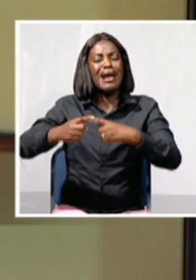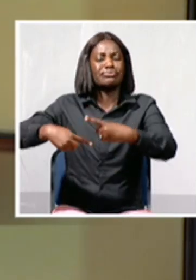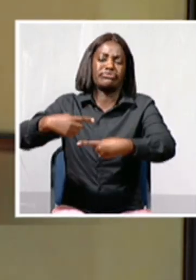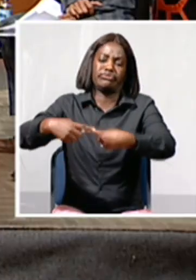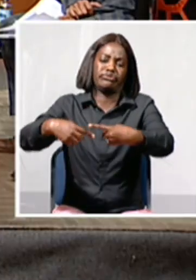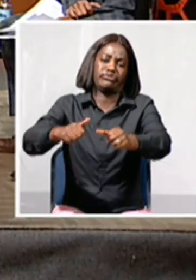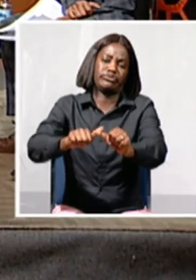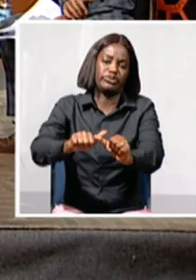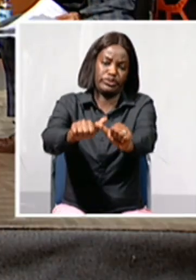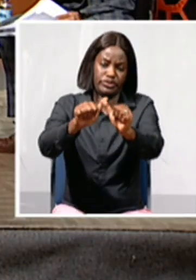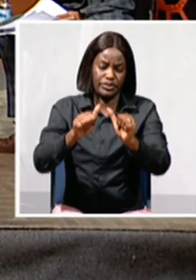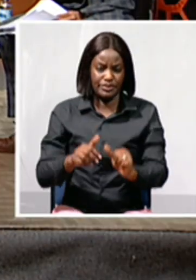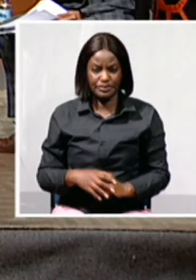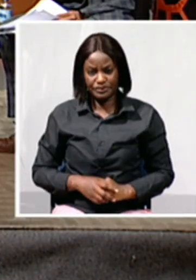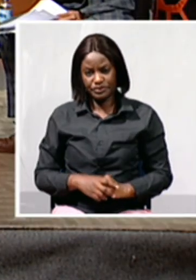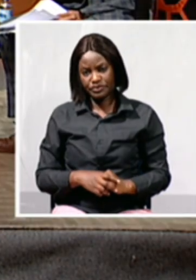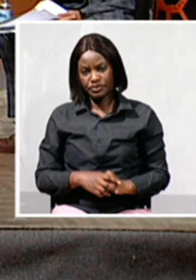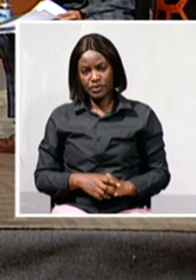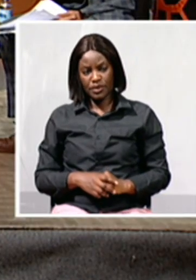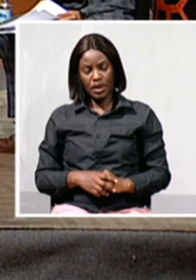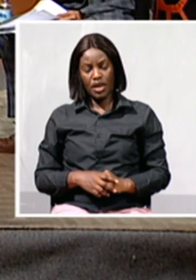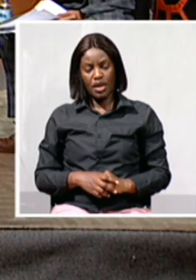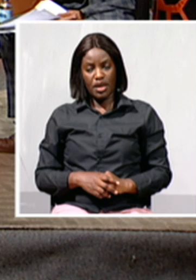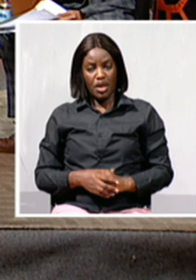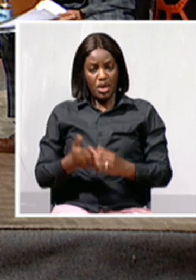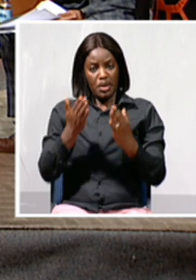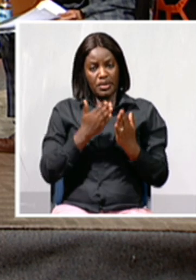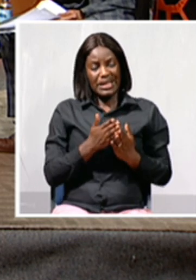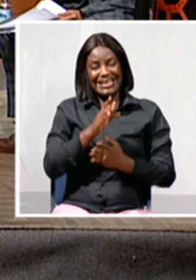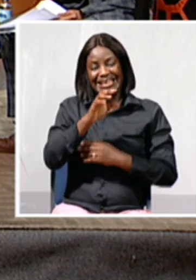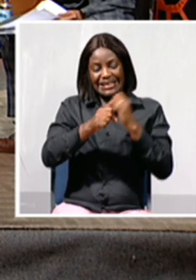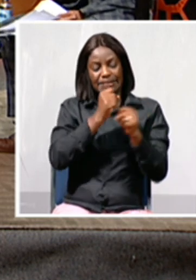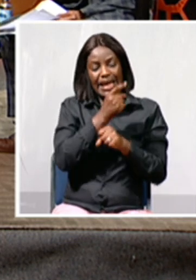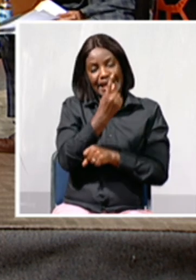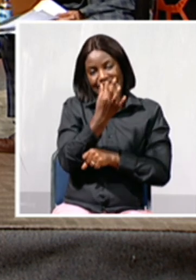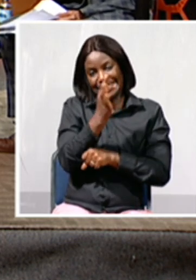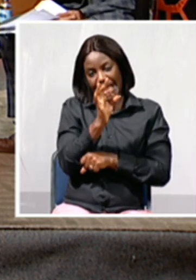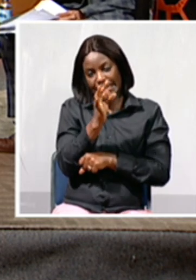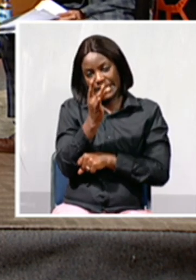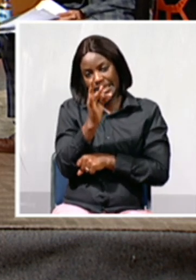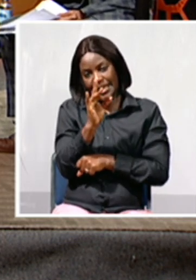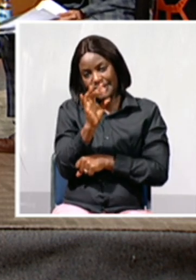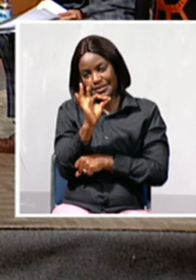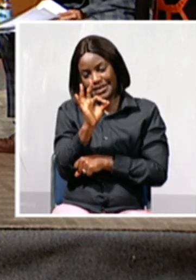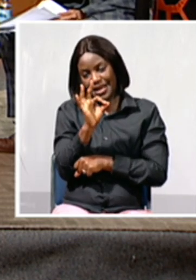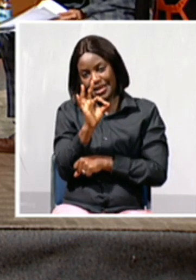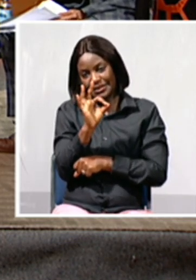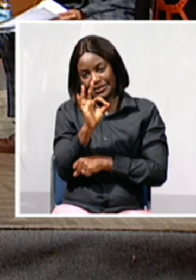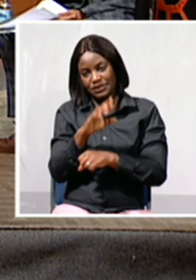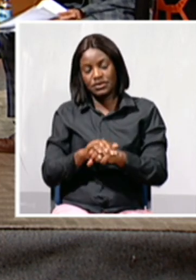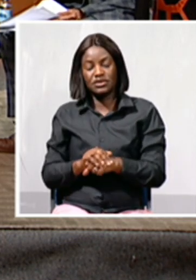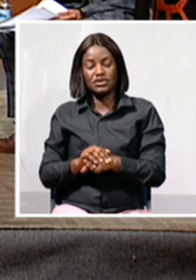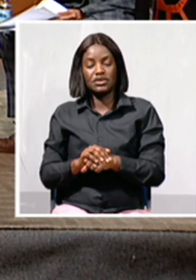Doctor, you shared with us that in 1989 we saw in excess of 90% of those eligible to